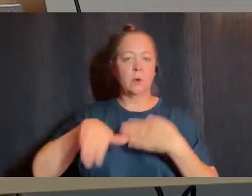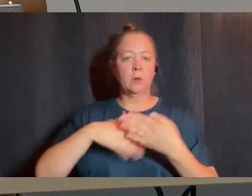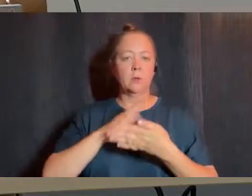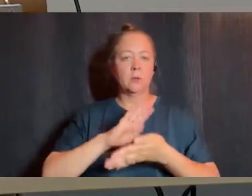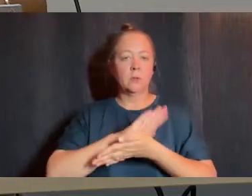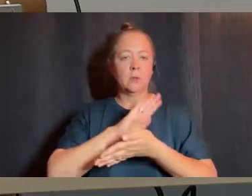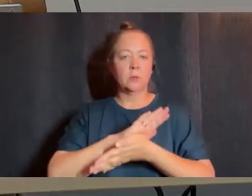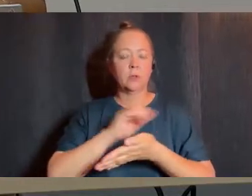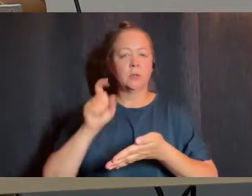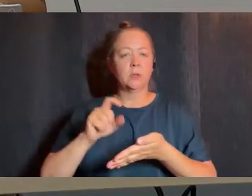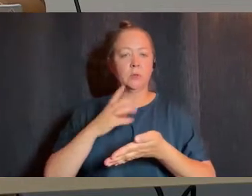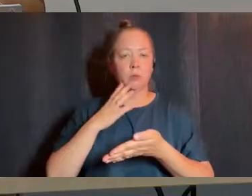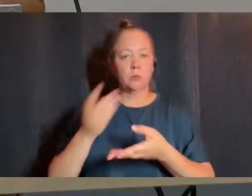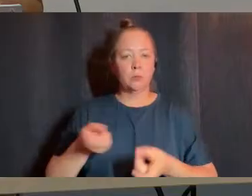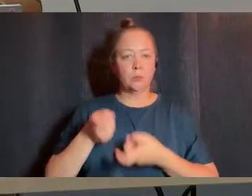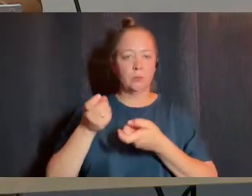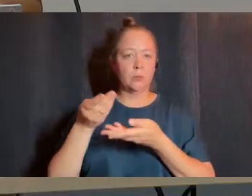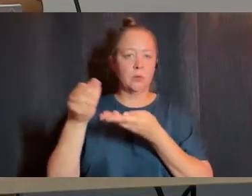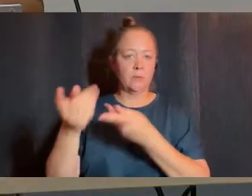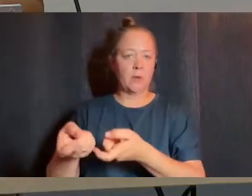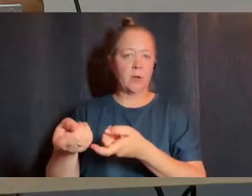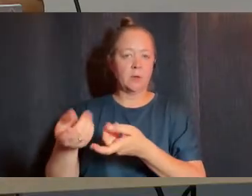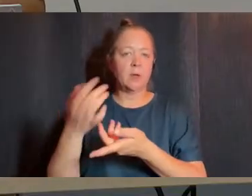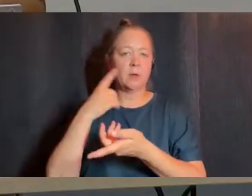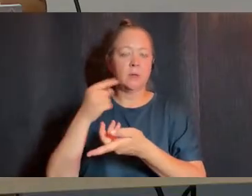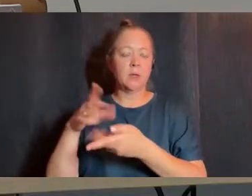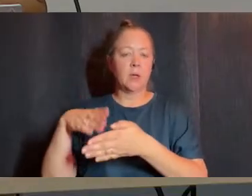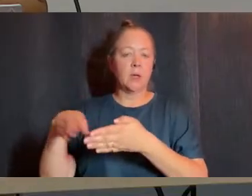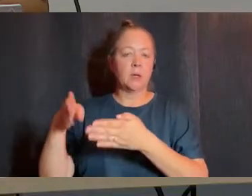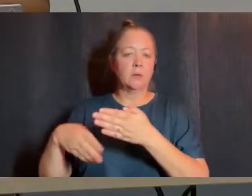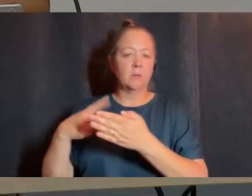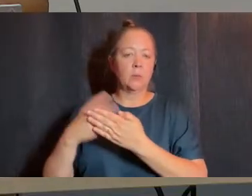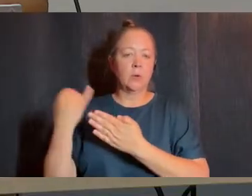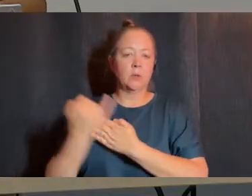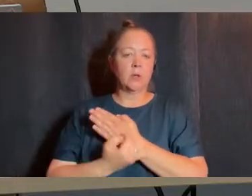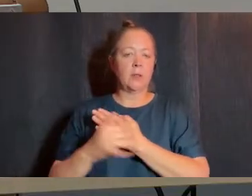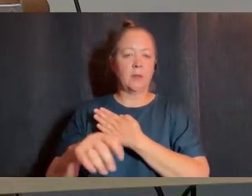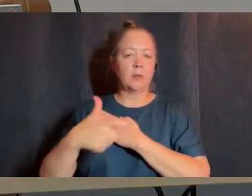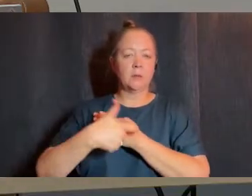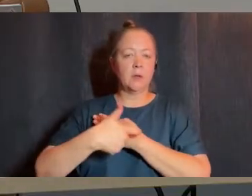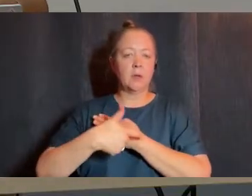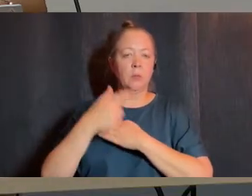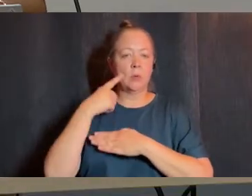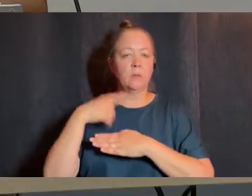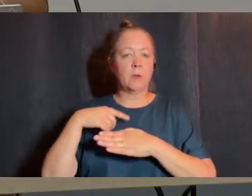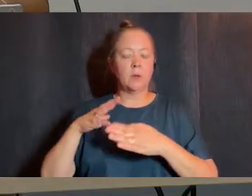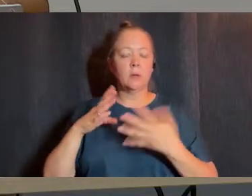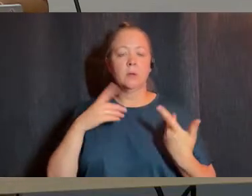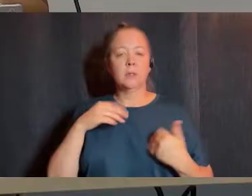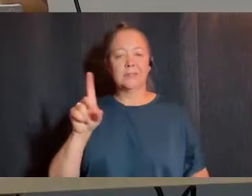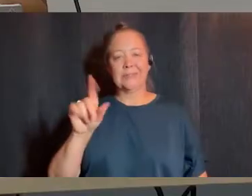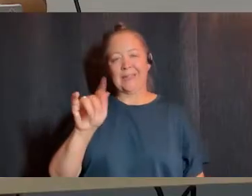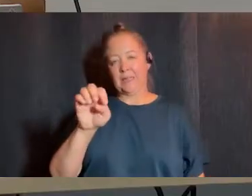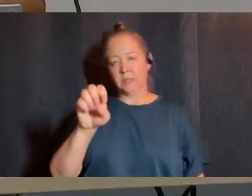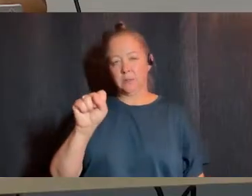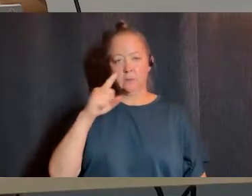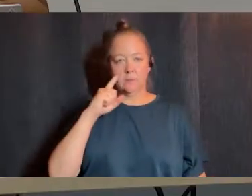end of the project. At that point, I'll have updates about the scheduling, because the vendor is looking at somewhere